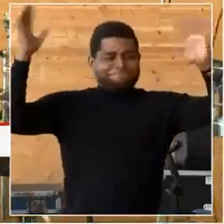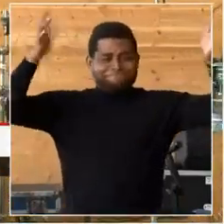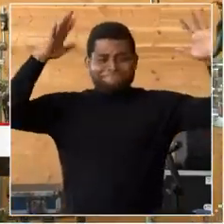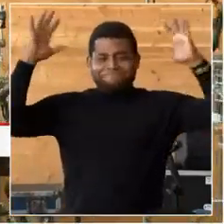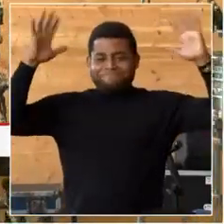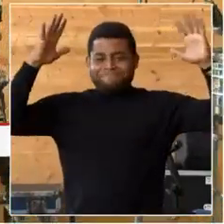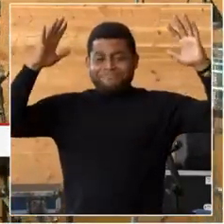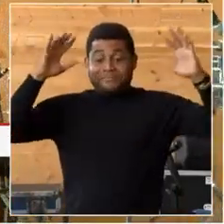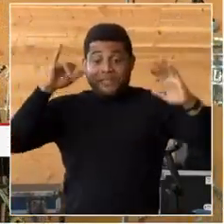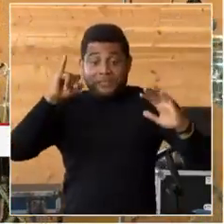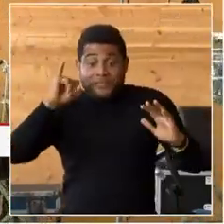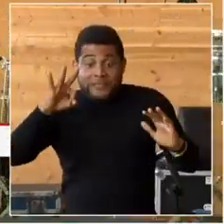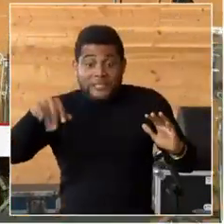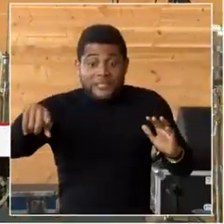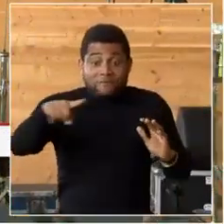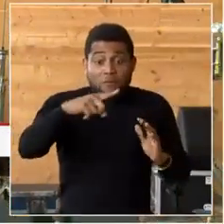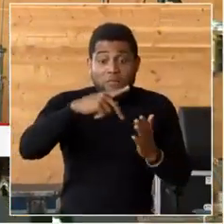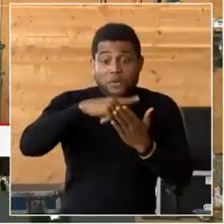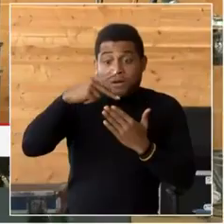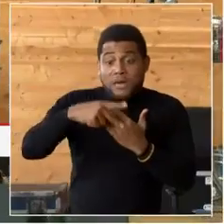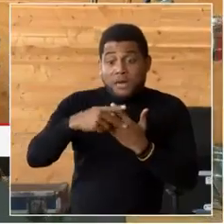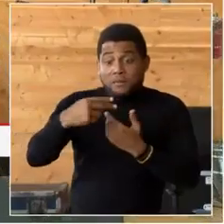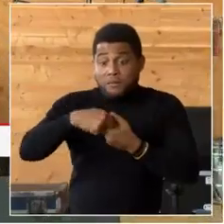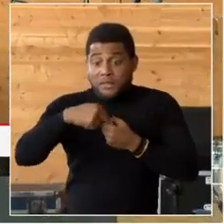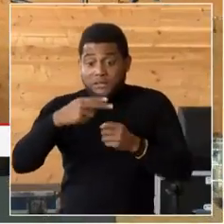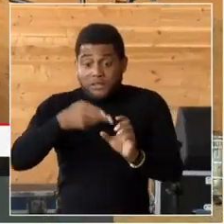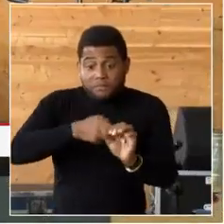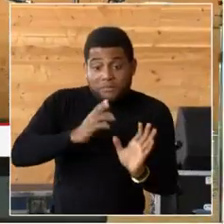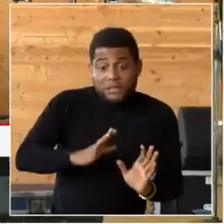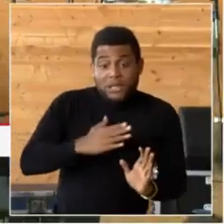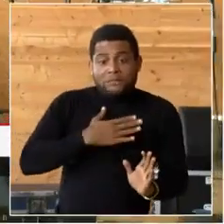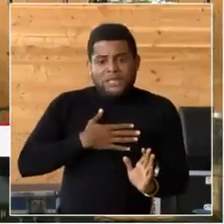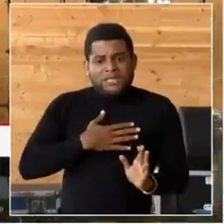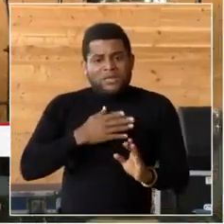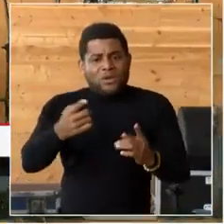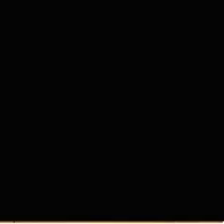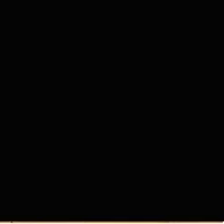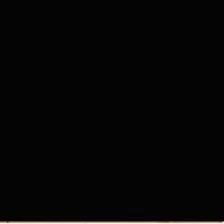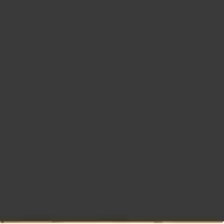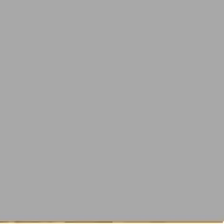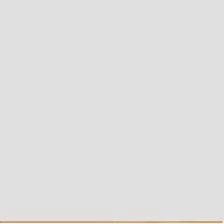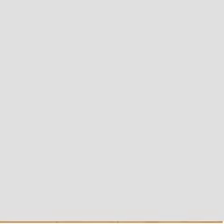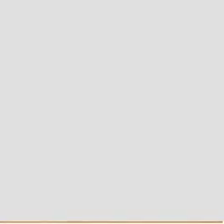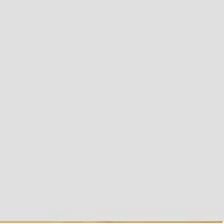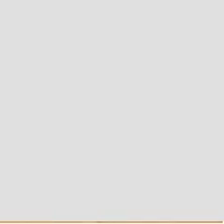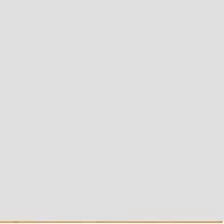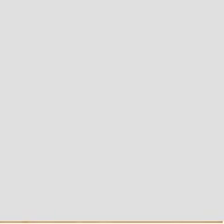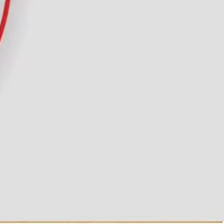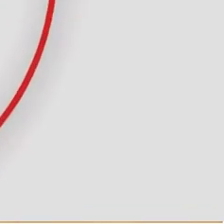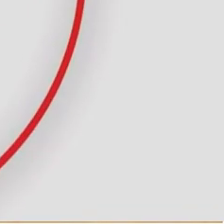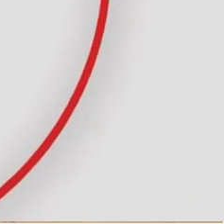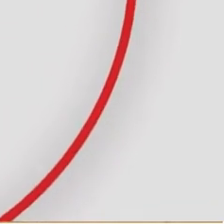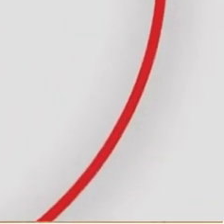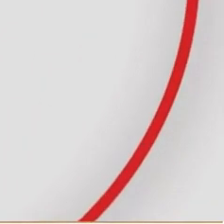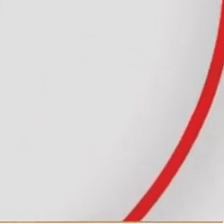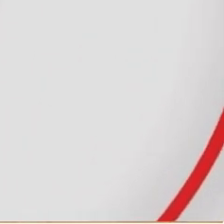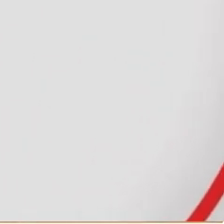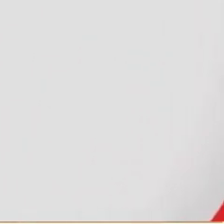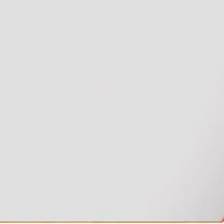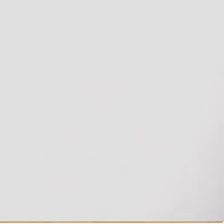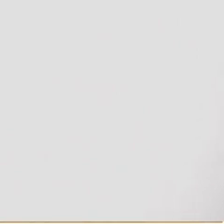If you were a program participant, please join us at front or one of our featured entrepreneurs for a photo.